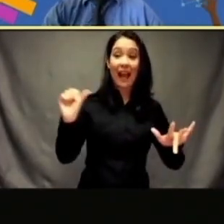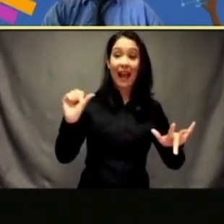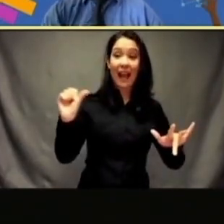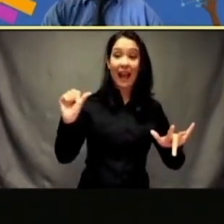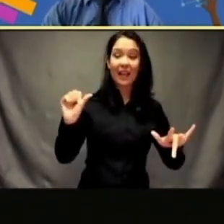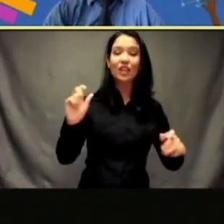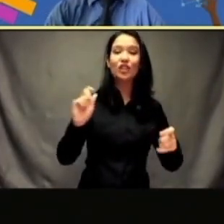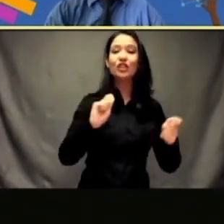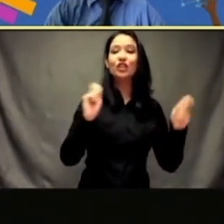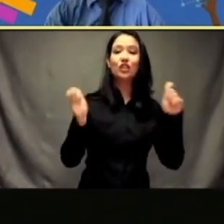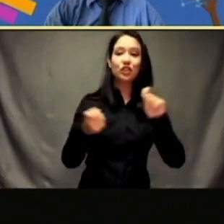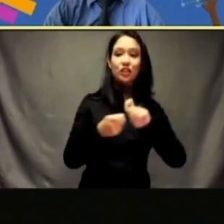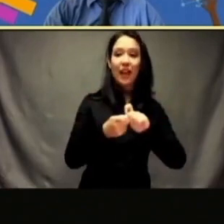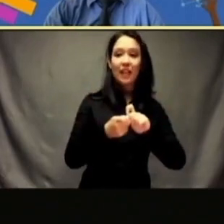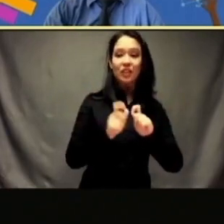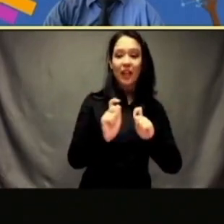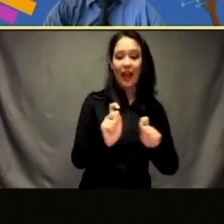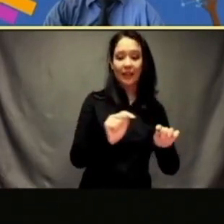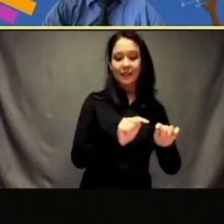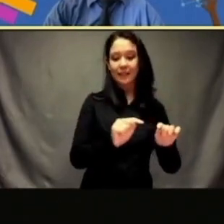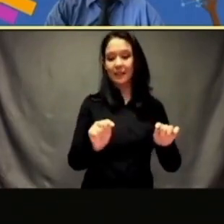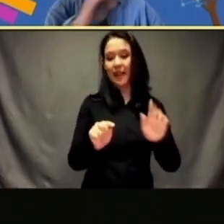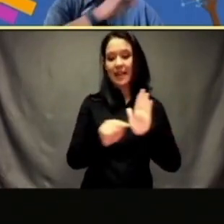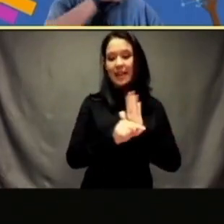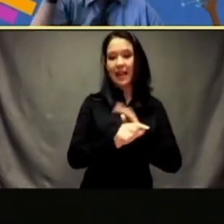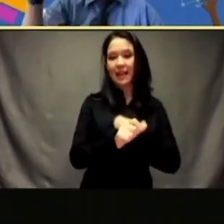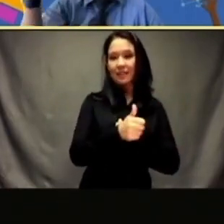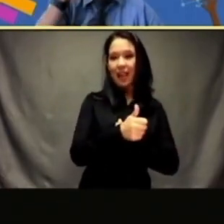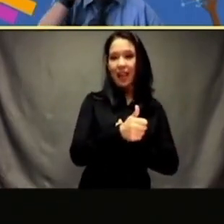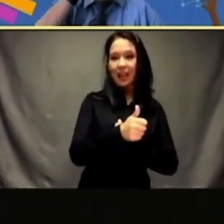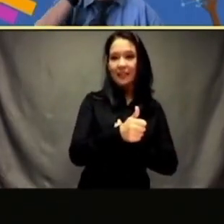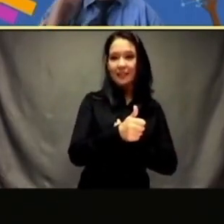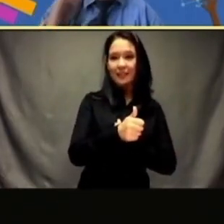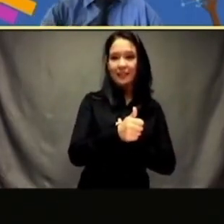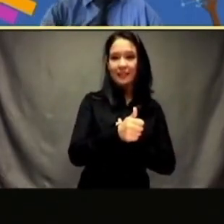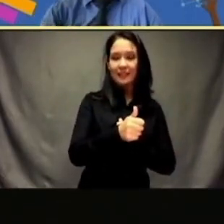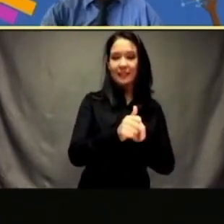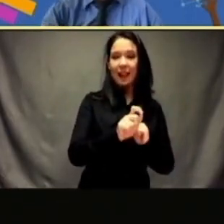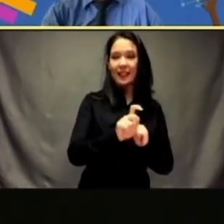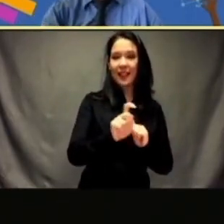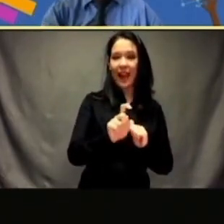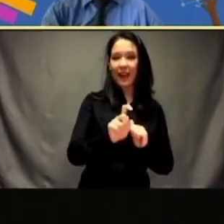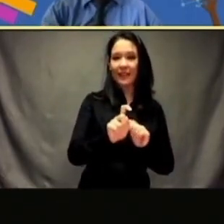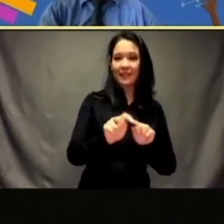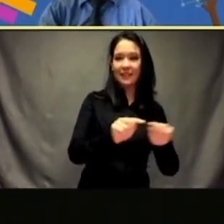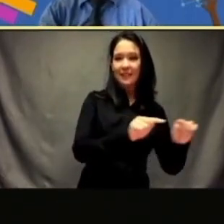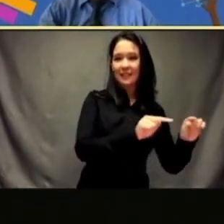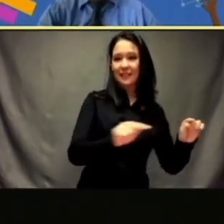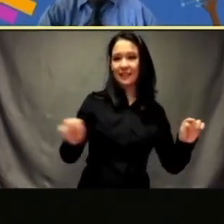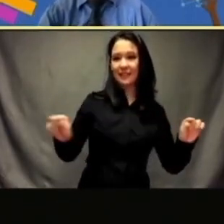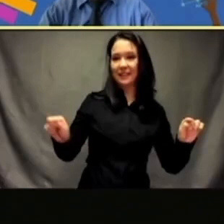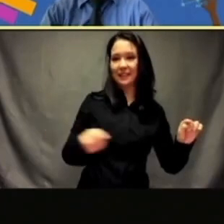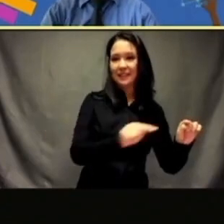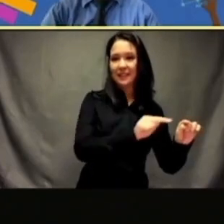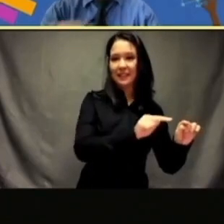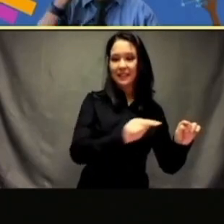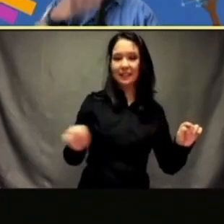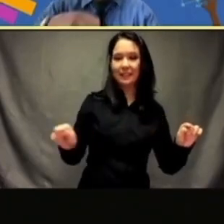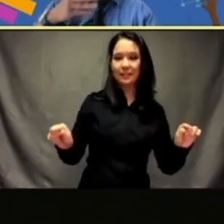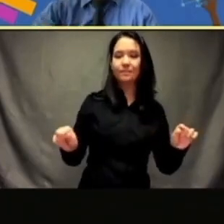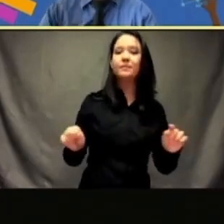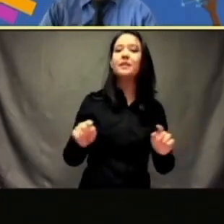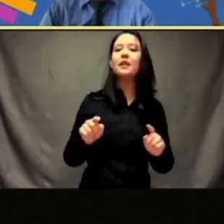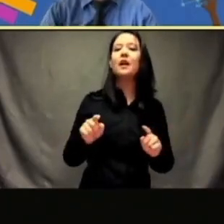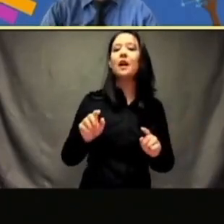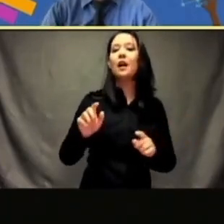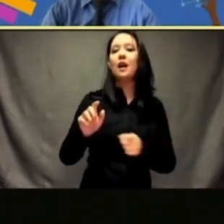change X by 10, by -10. I'm sorry, because we're doing it in the X-axis. In the case of Mahmoud example, he was actually doing the